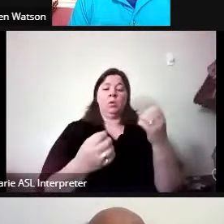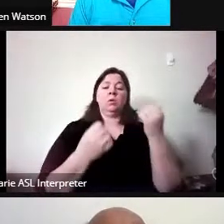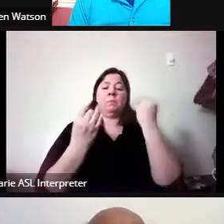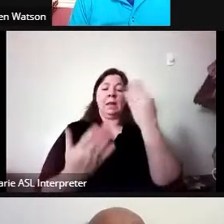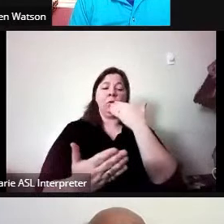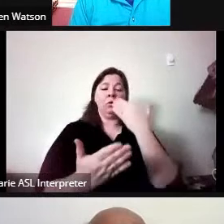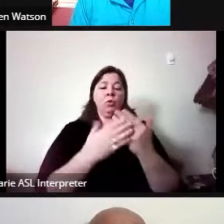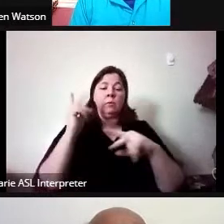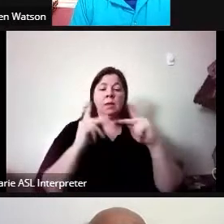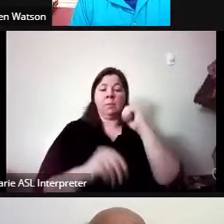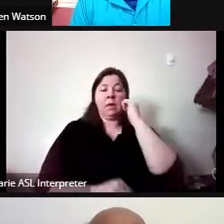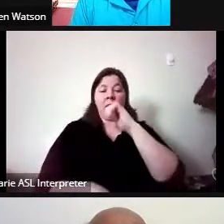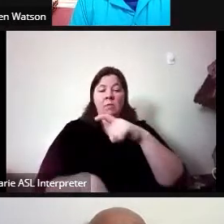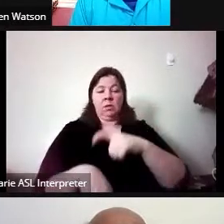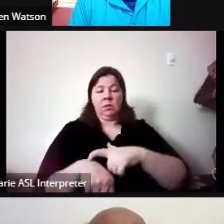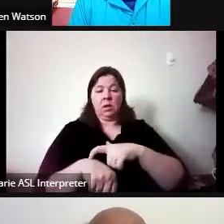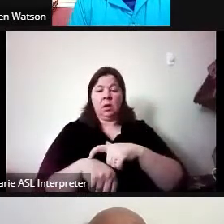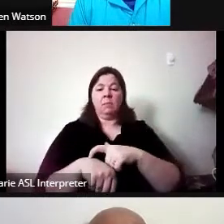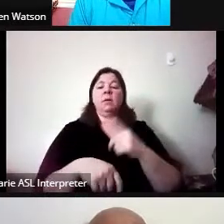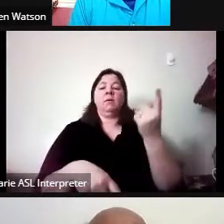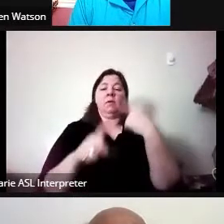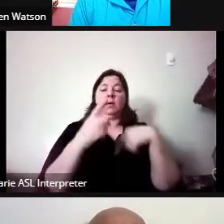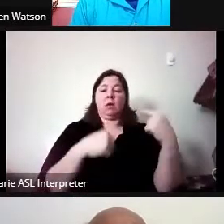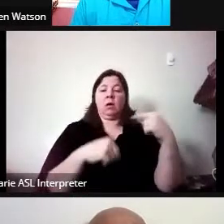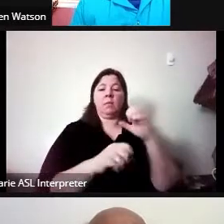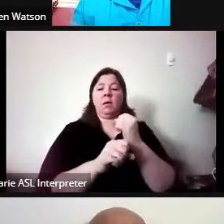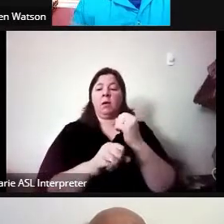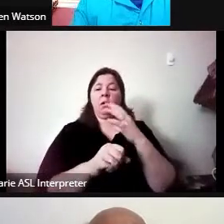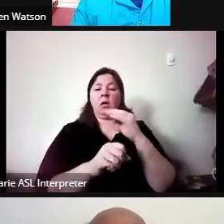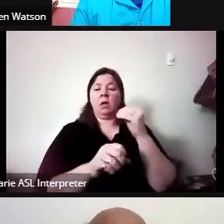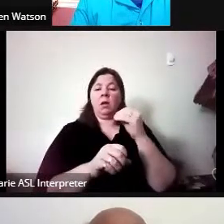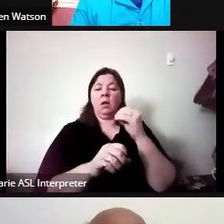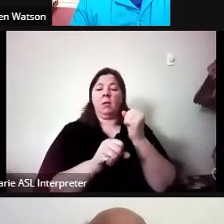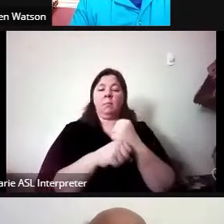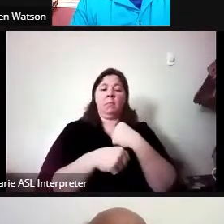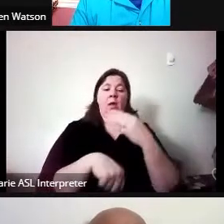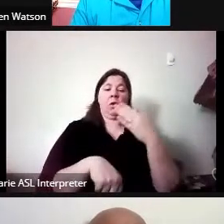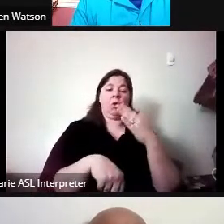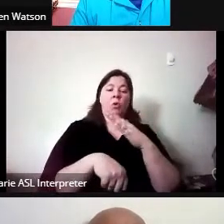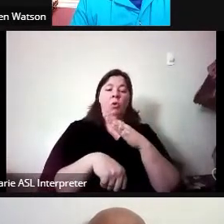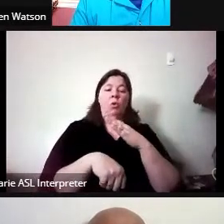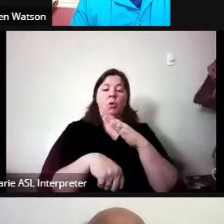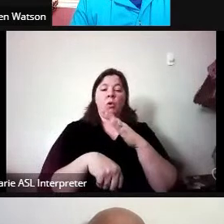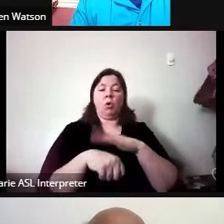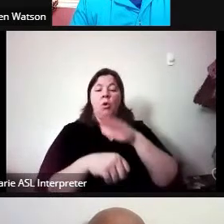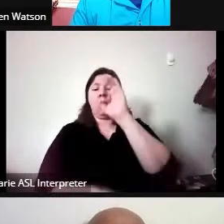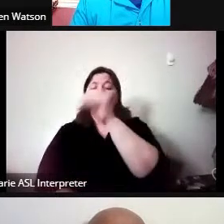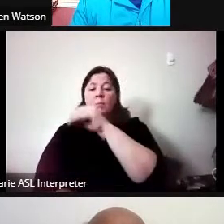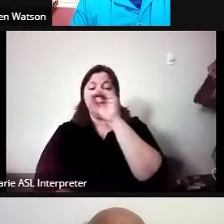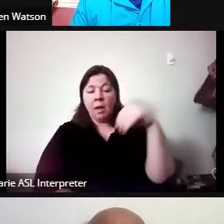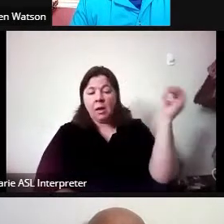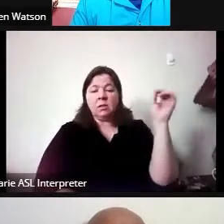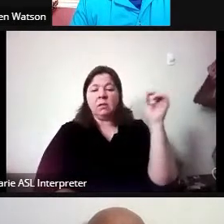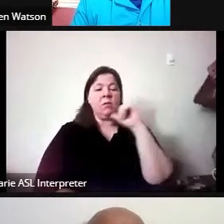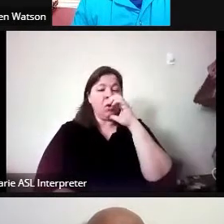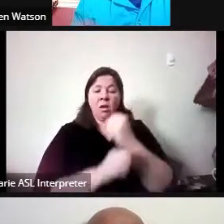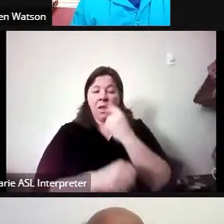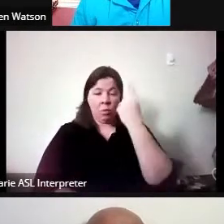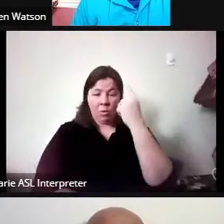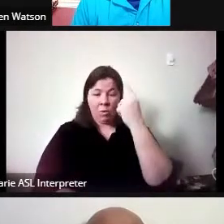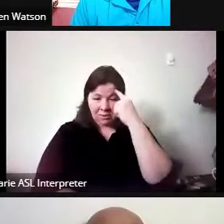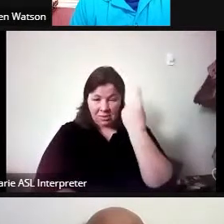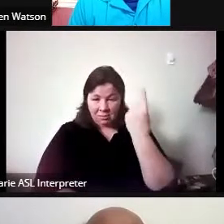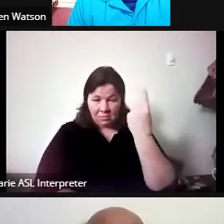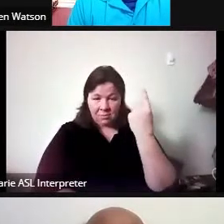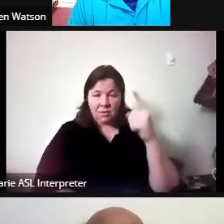a single time, they have come around and making this Onpassive. Okay, without even getting a penny, all of us, okay, and